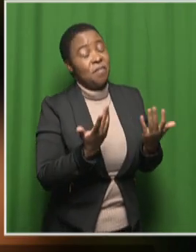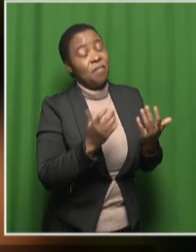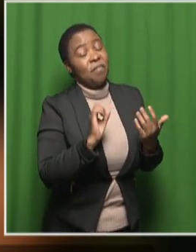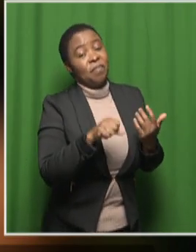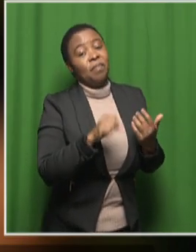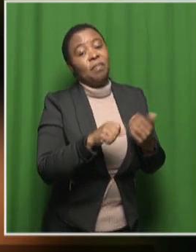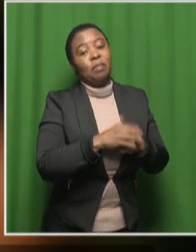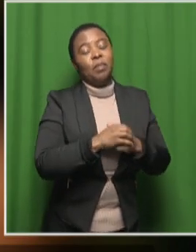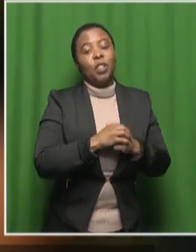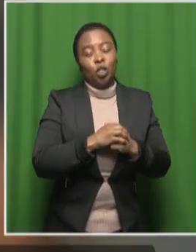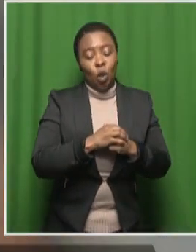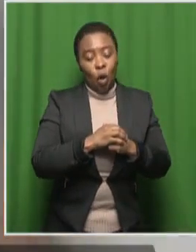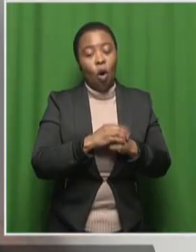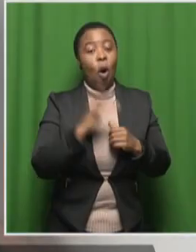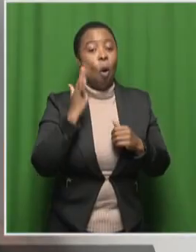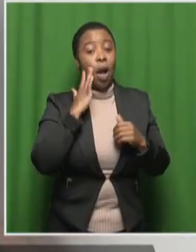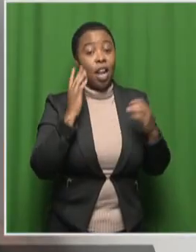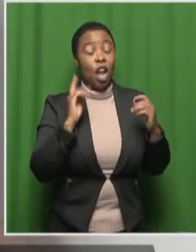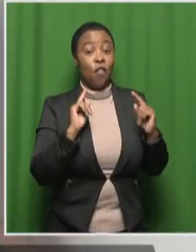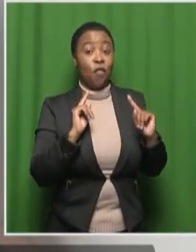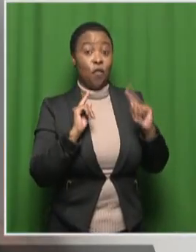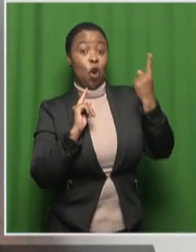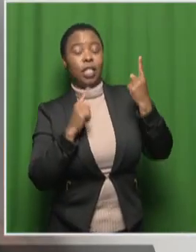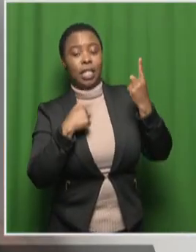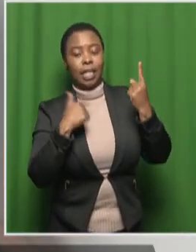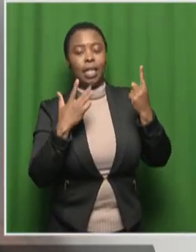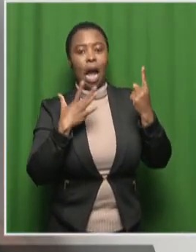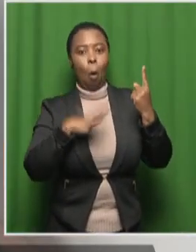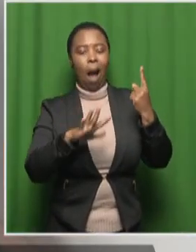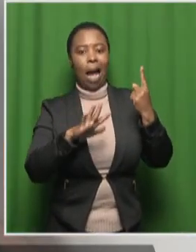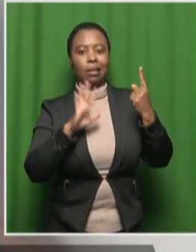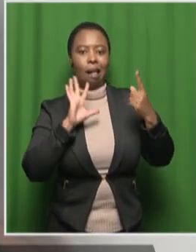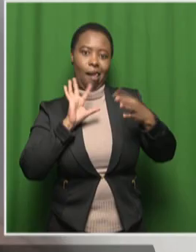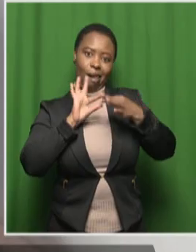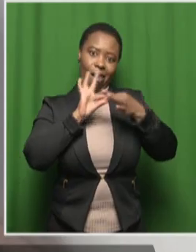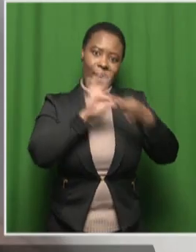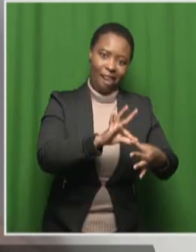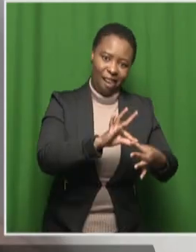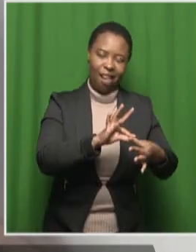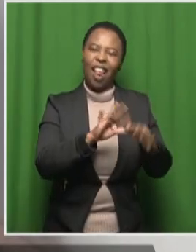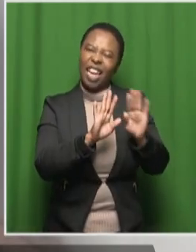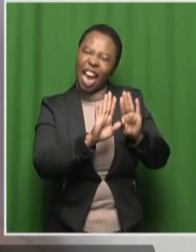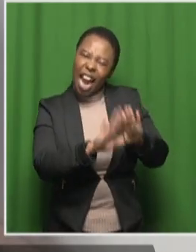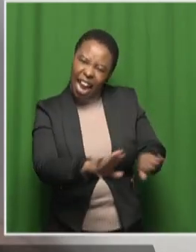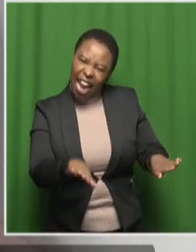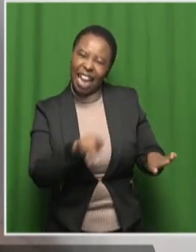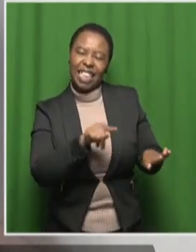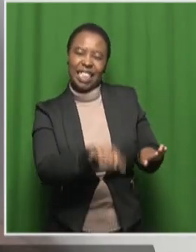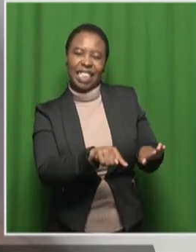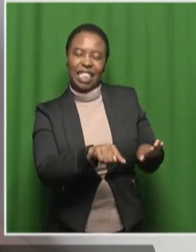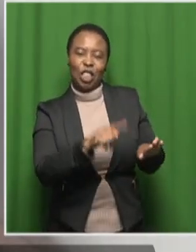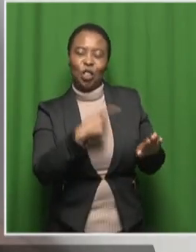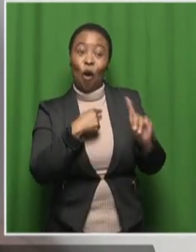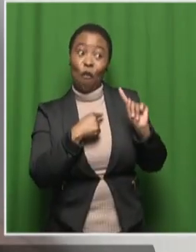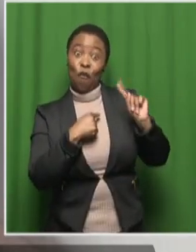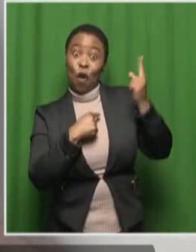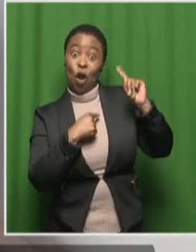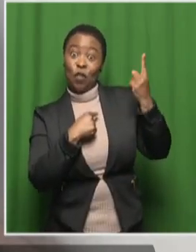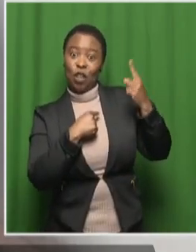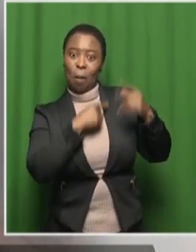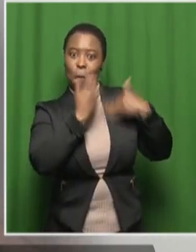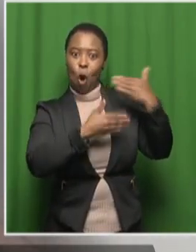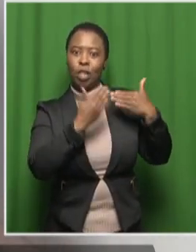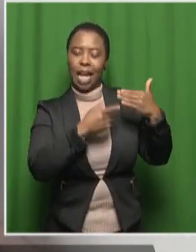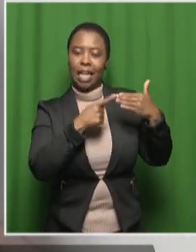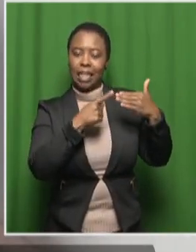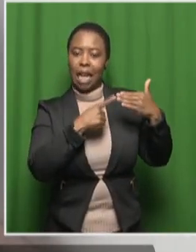I think initially I wanted to create something that would resonate more to kids. So my initial start with the process was for